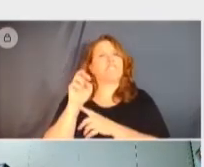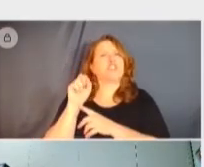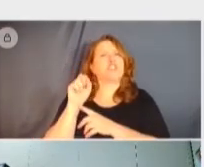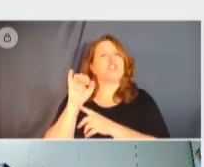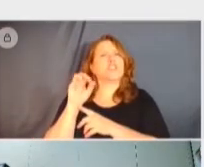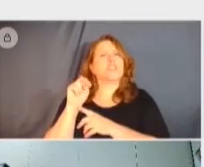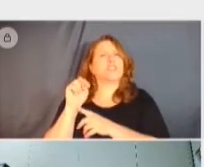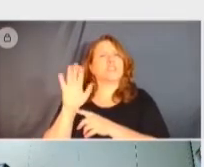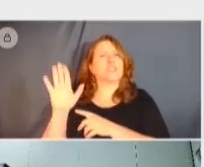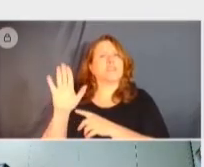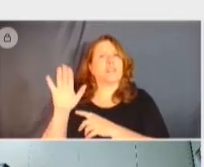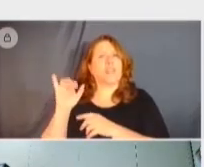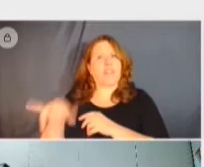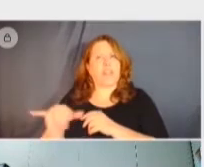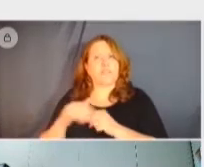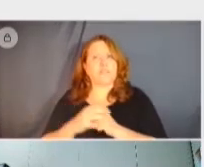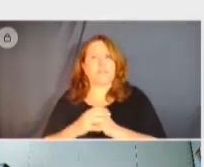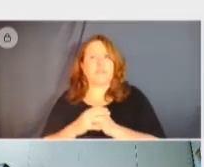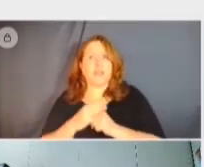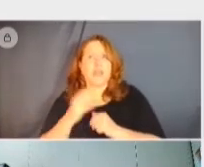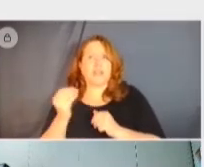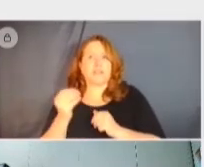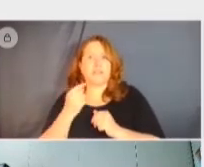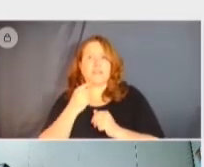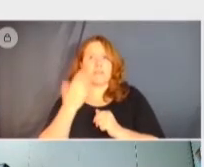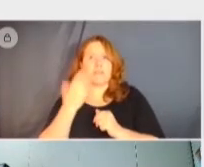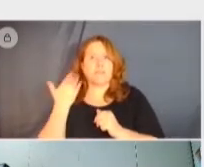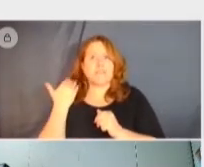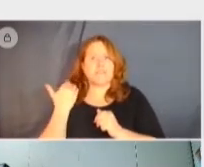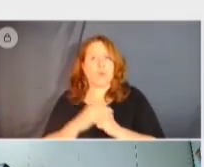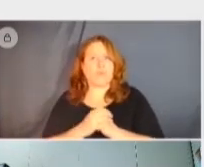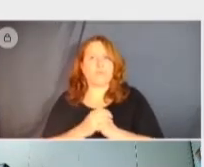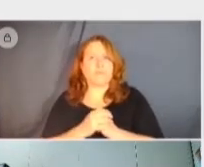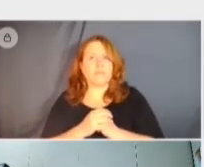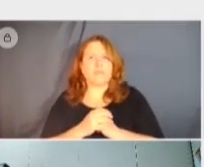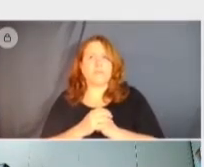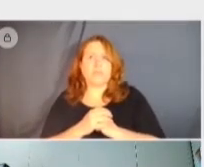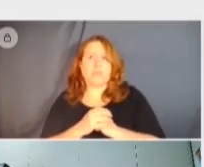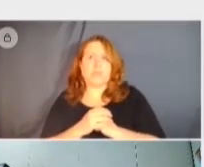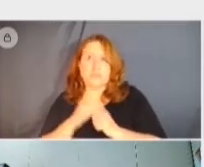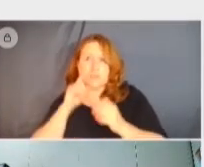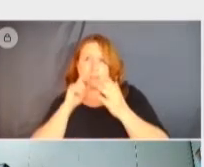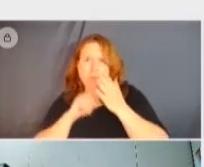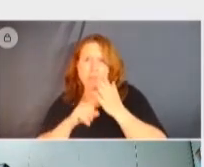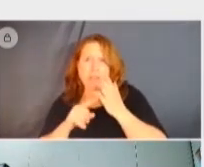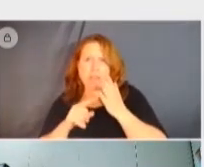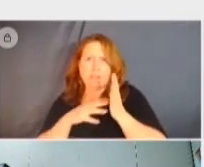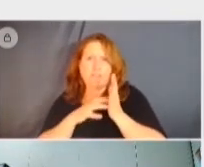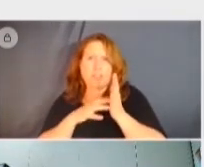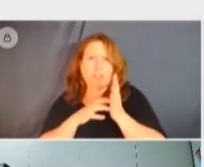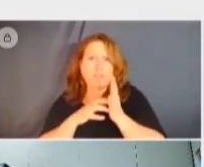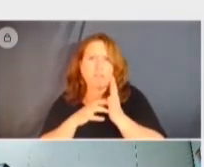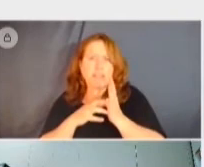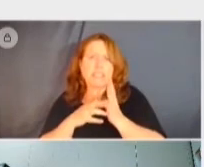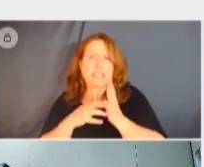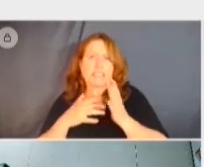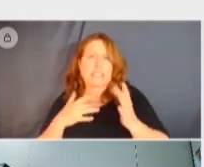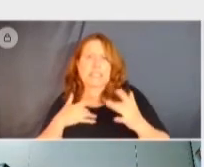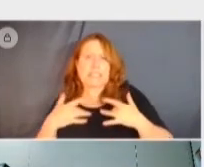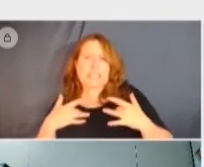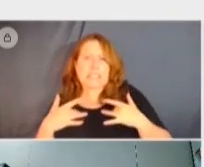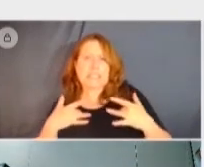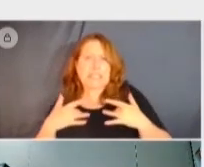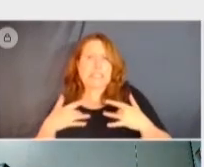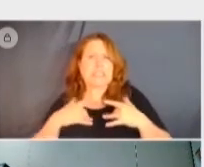Center, we did do some vulnerability scanning and testing that we tend to do whenever we receive a new version